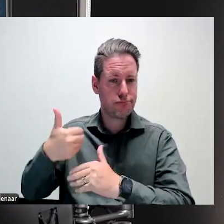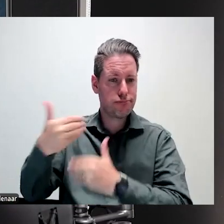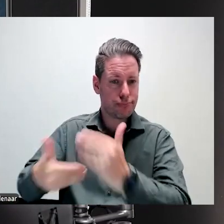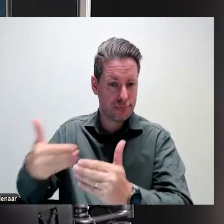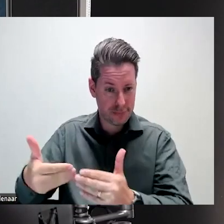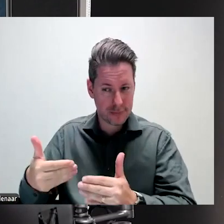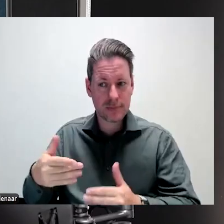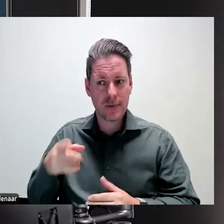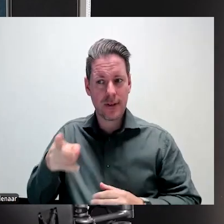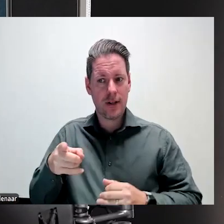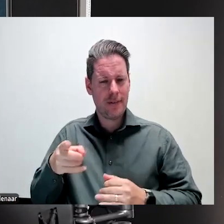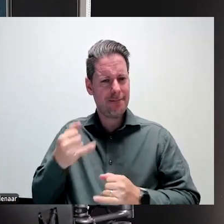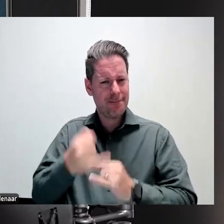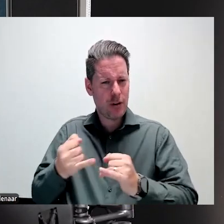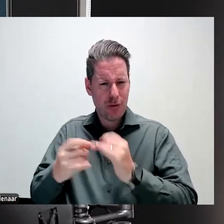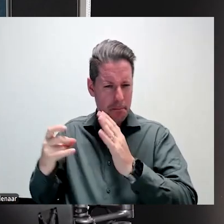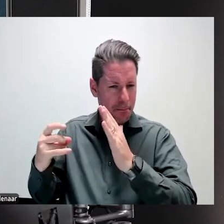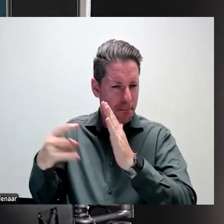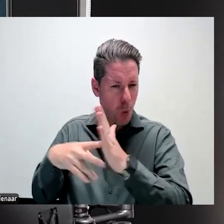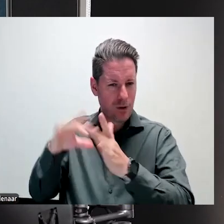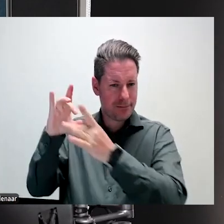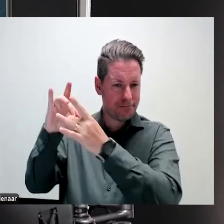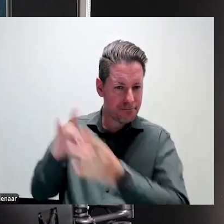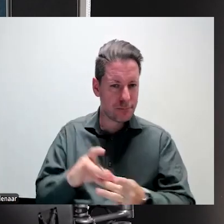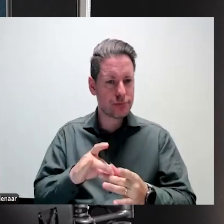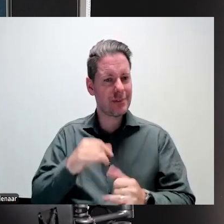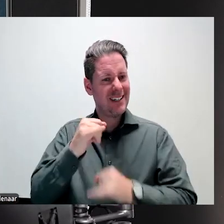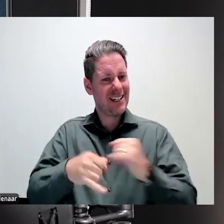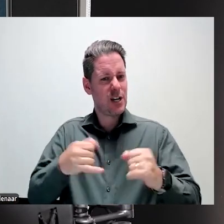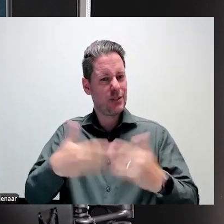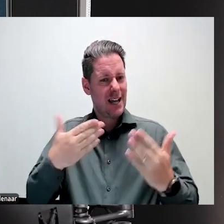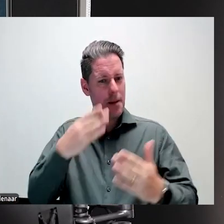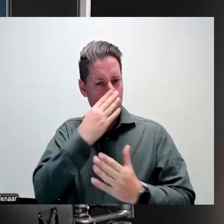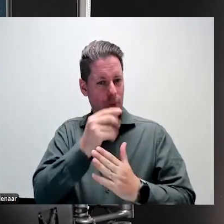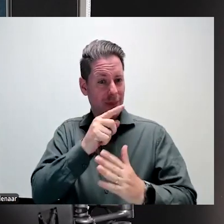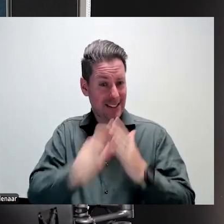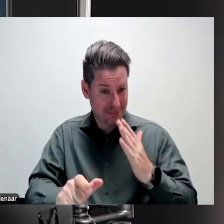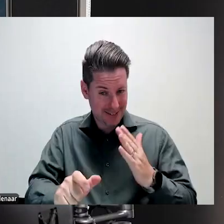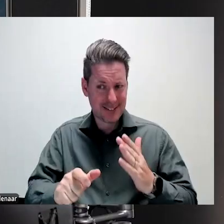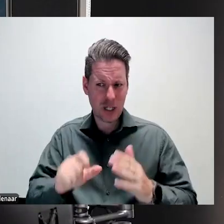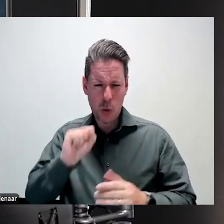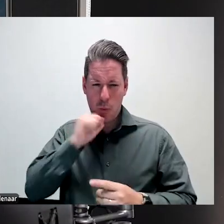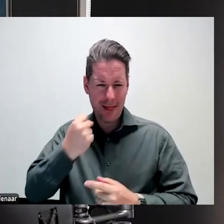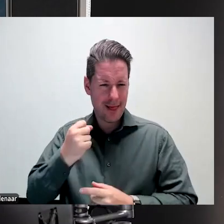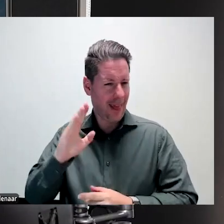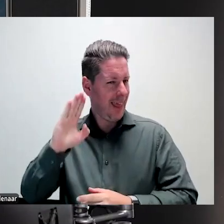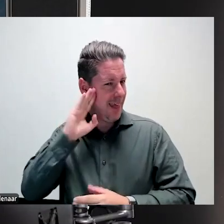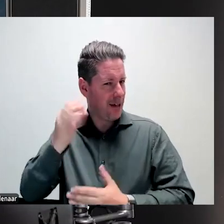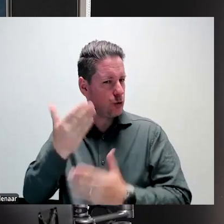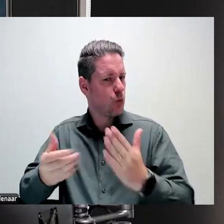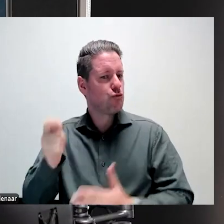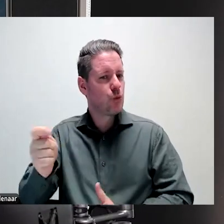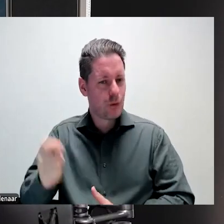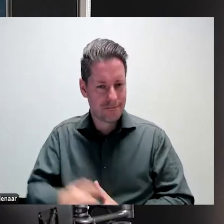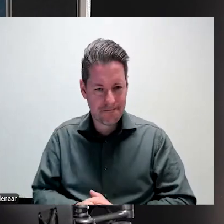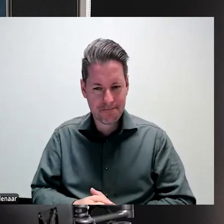important and heartening connection to International Day of People with Disability. You'll hear all about that very shortly. After that, your 10 o'clock